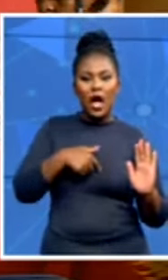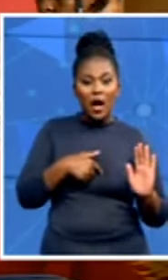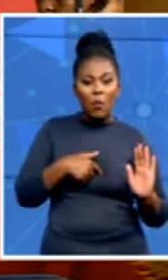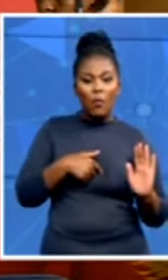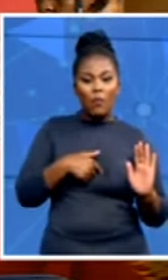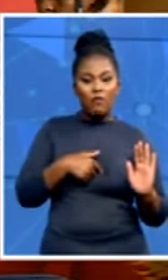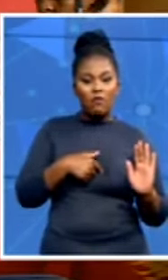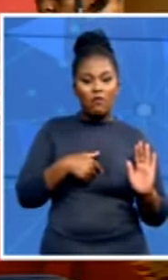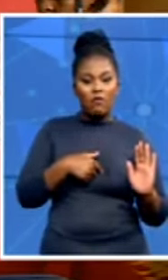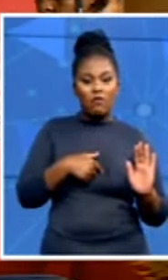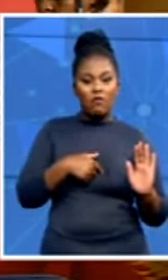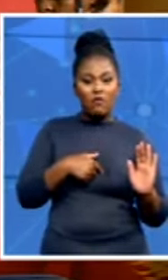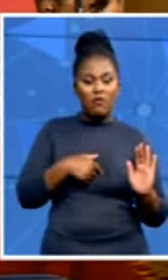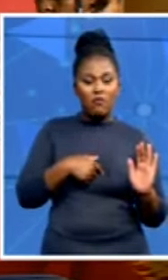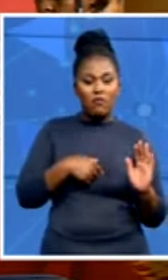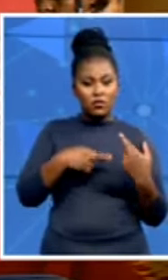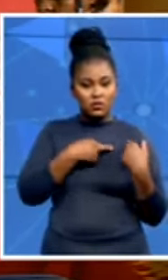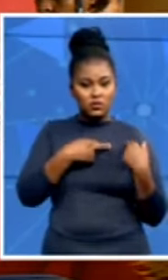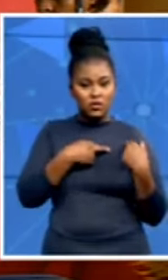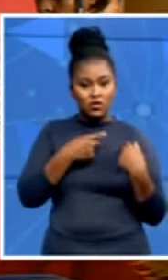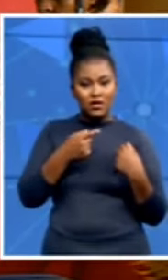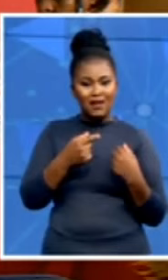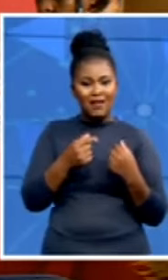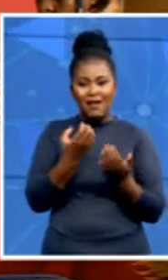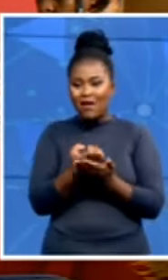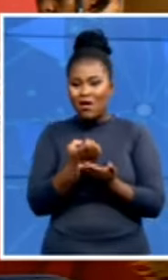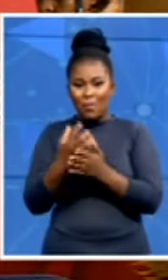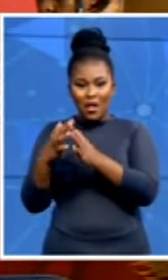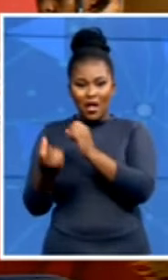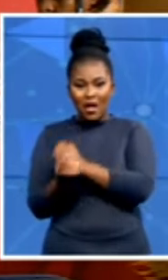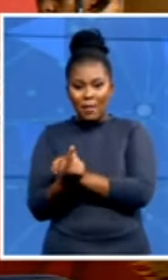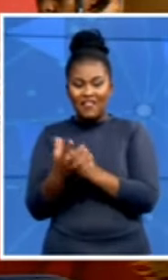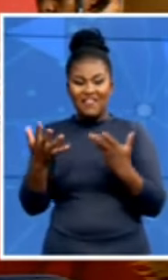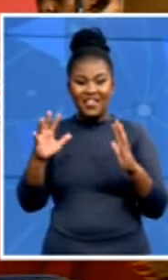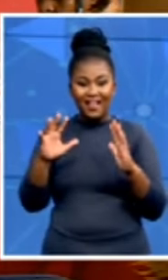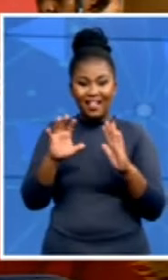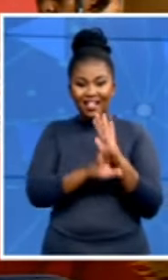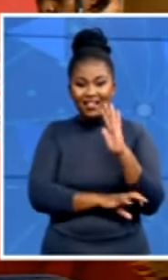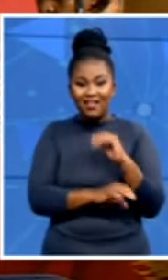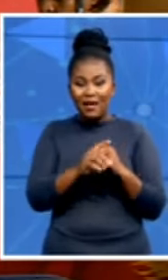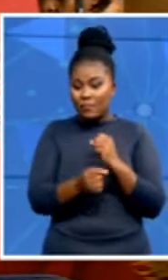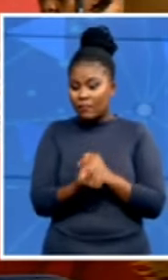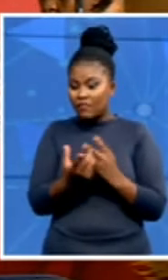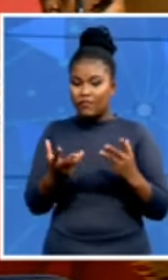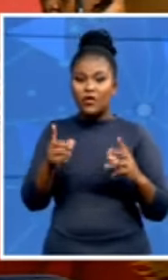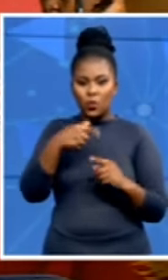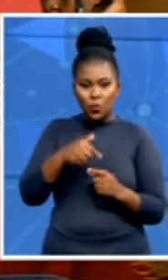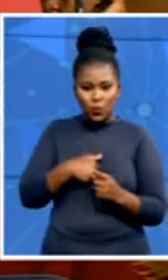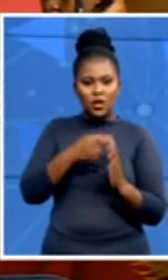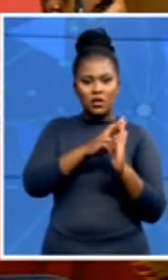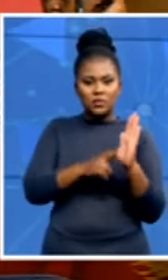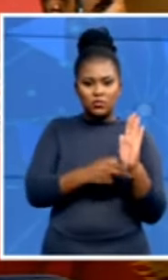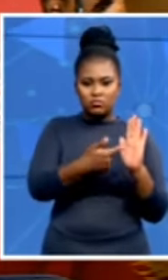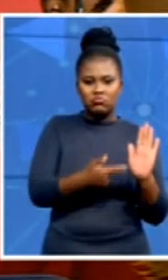as the economic cluster? And the interventions that we came up with, because as I said, we really had to create a